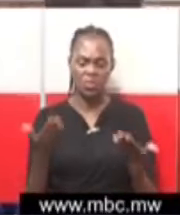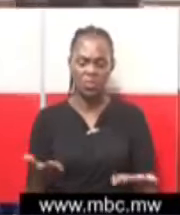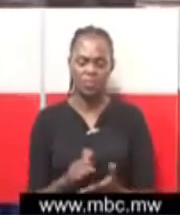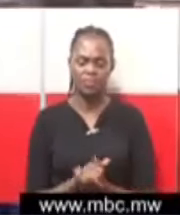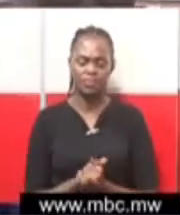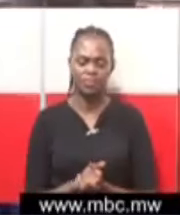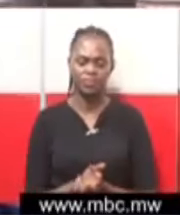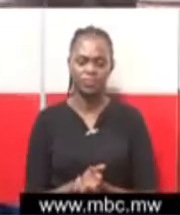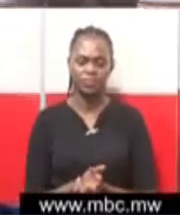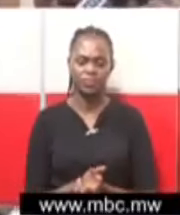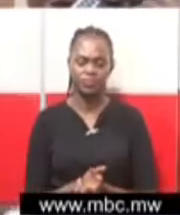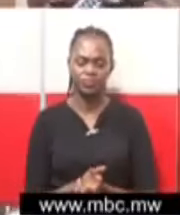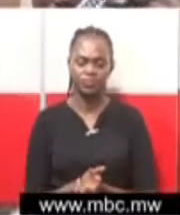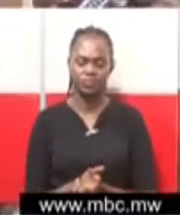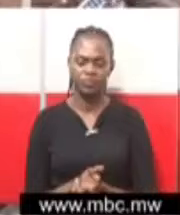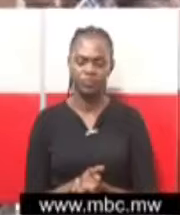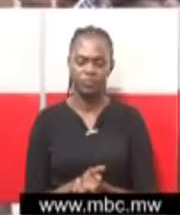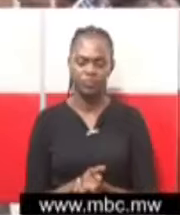here.